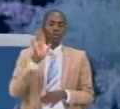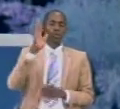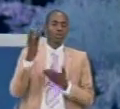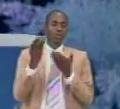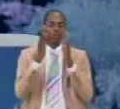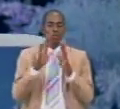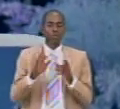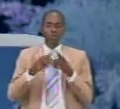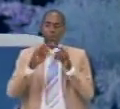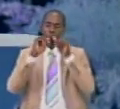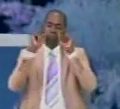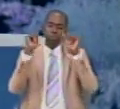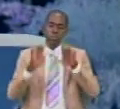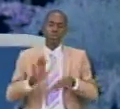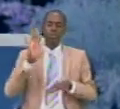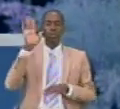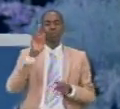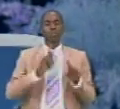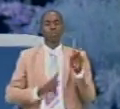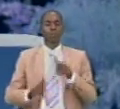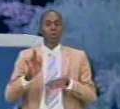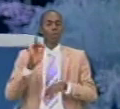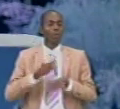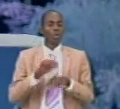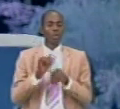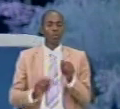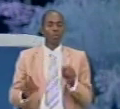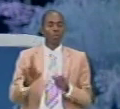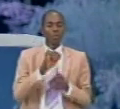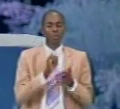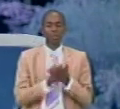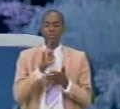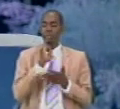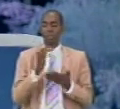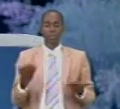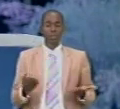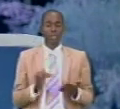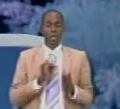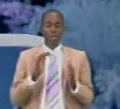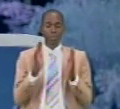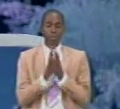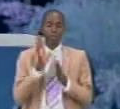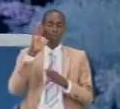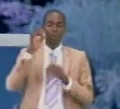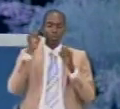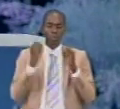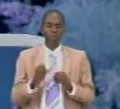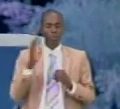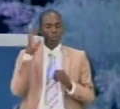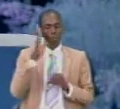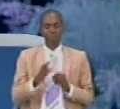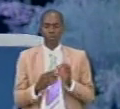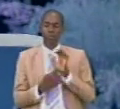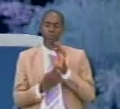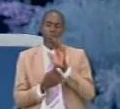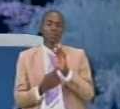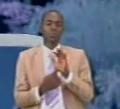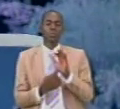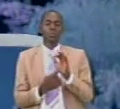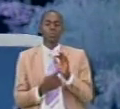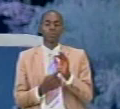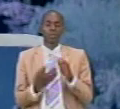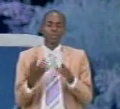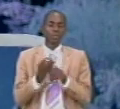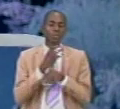people touch everyone that is here I pray your power will be manifested take all the